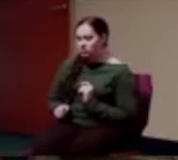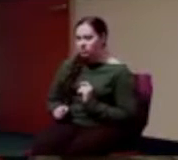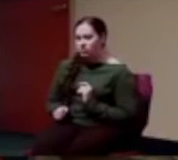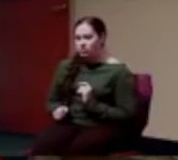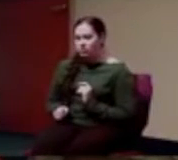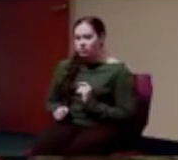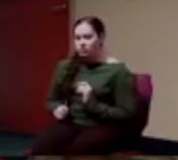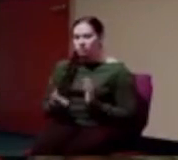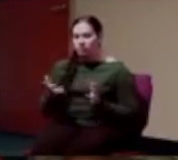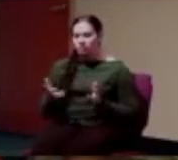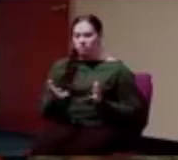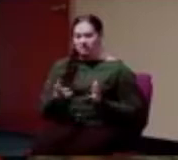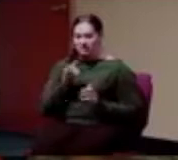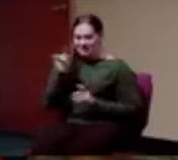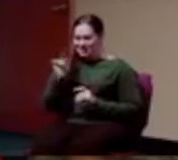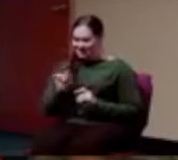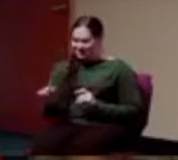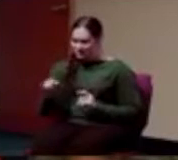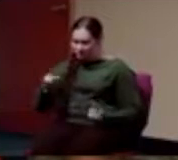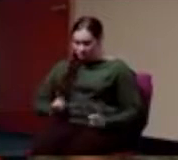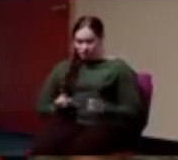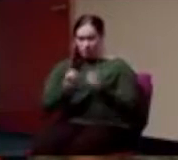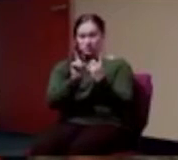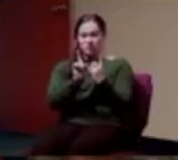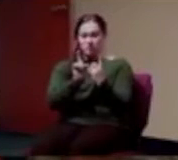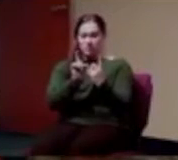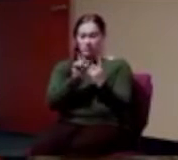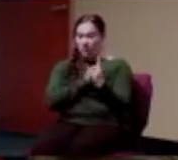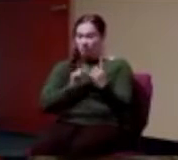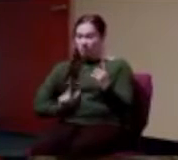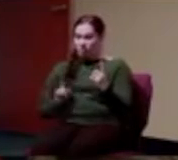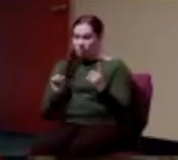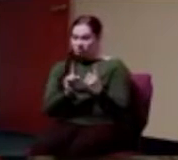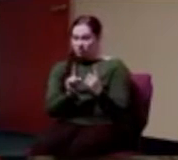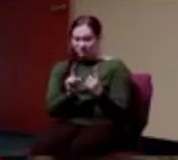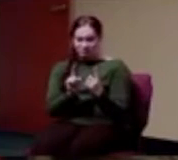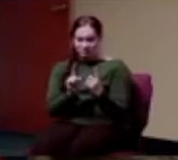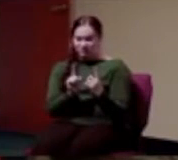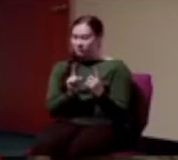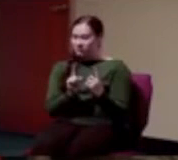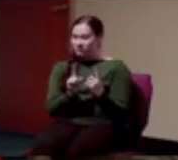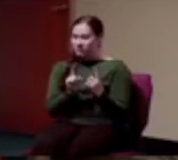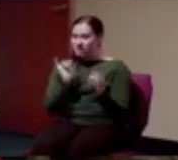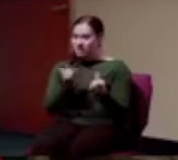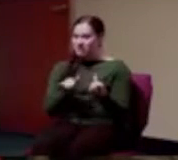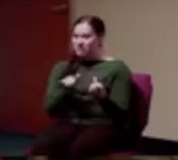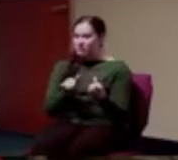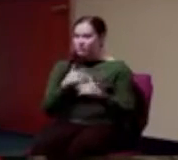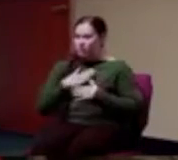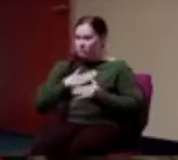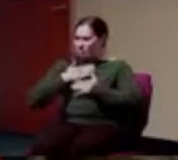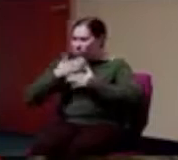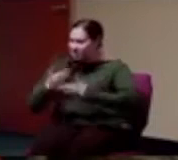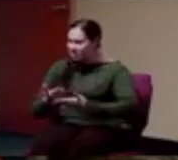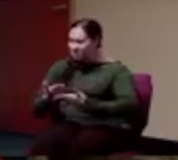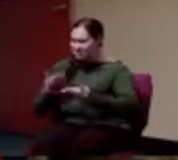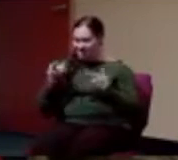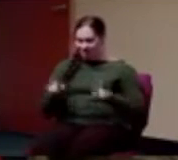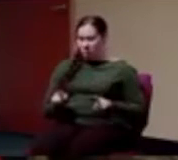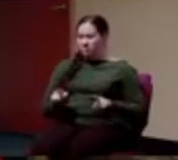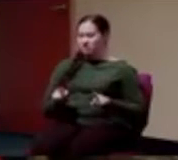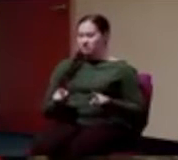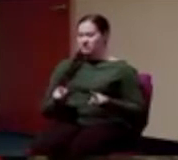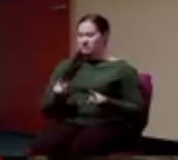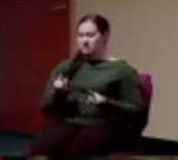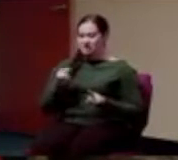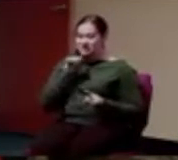this: Zacchaeus stood before the Lord. Maybe repentance is just what happens when something is imperfect, as humanity gets